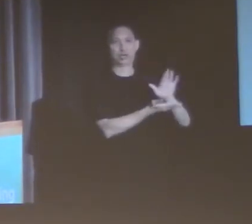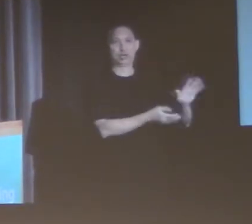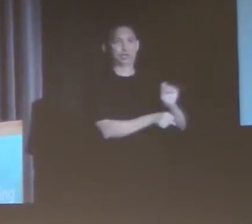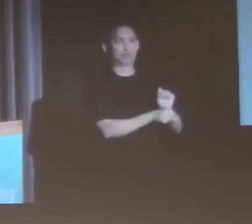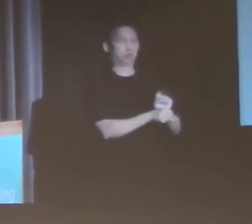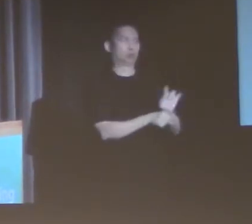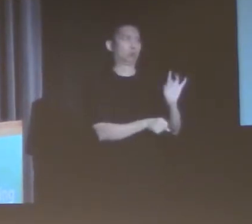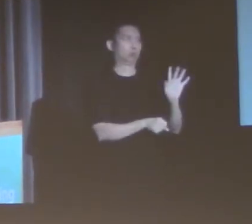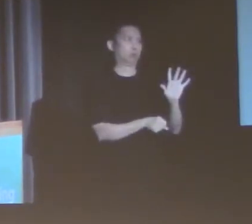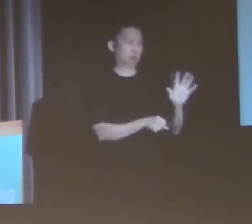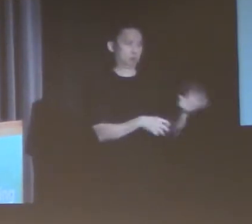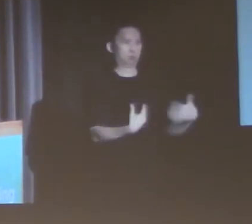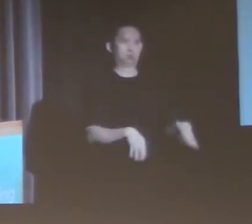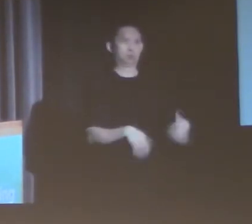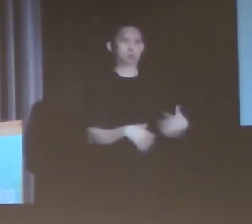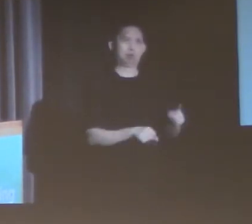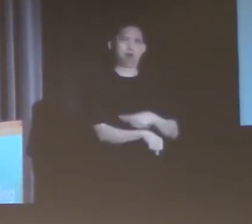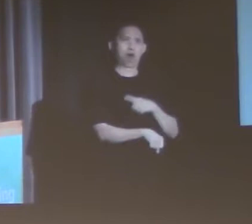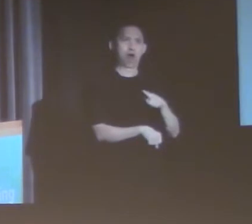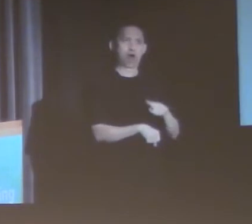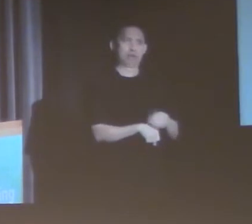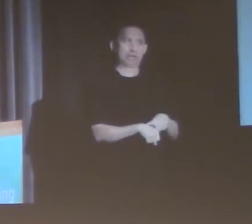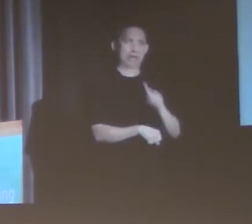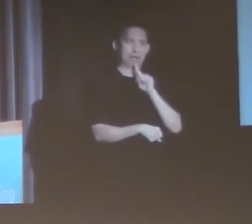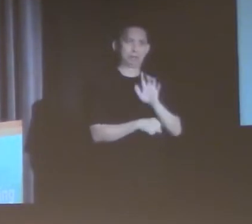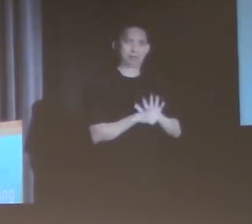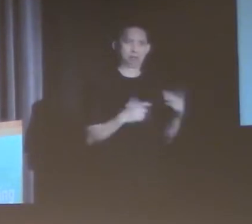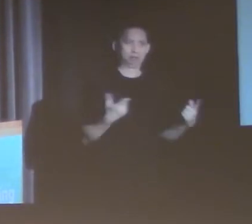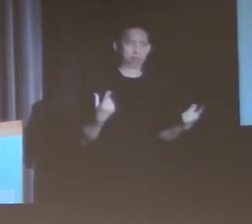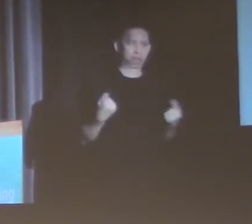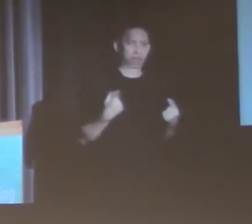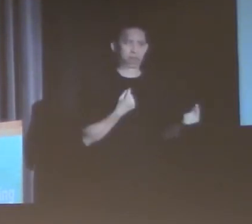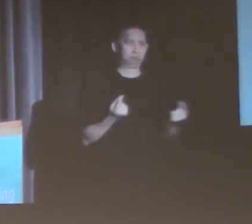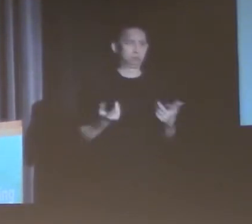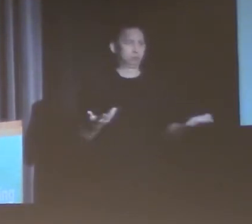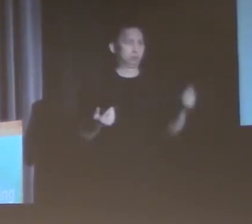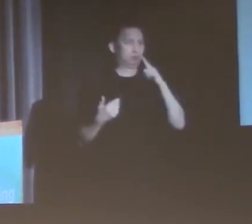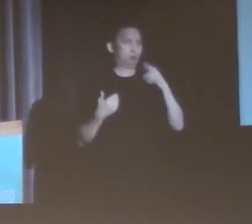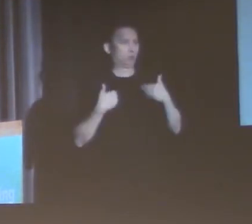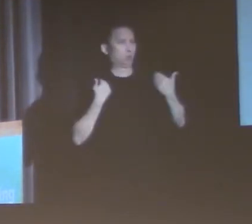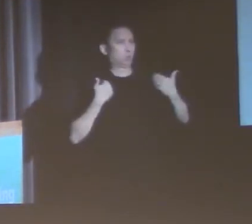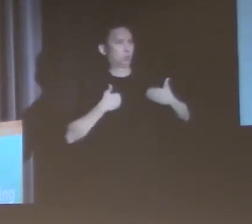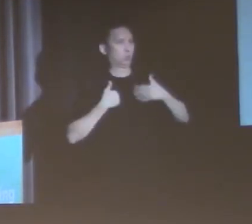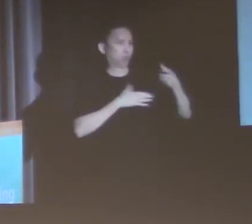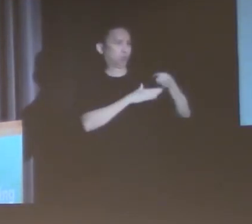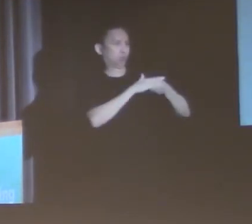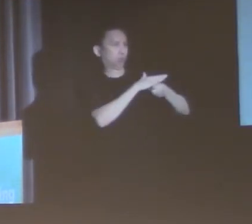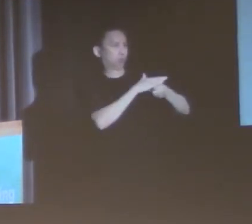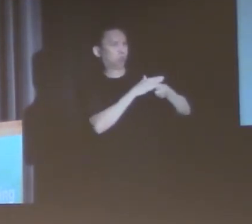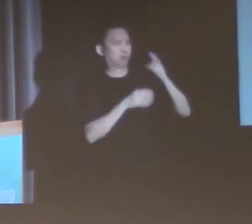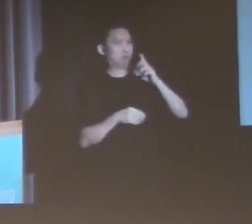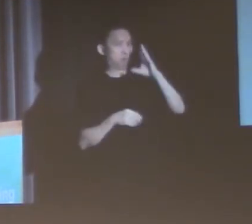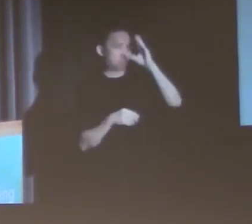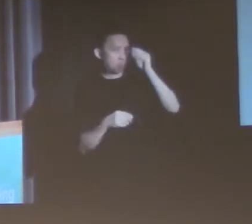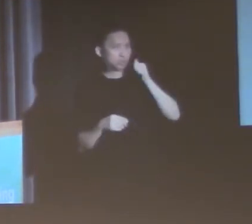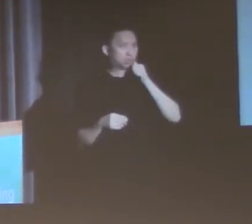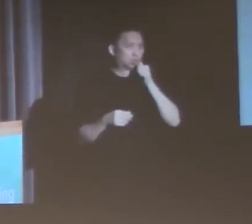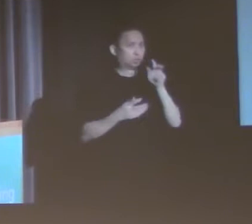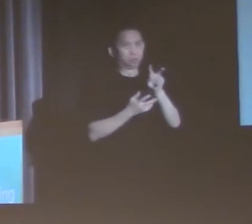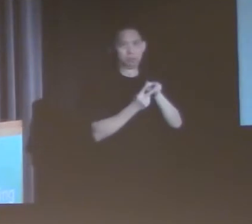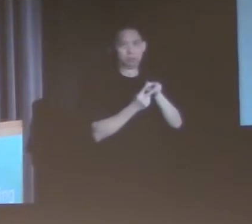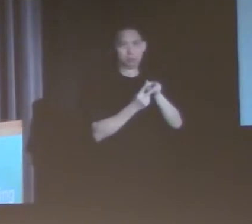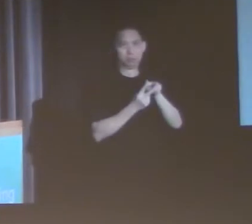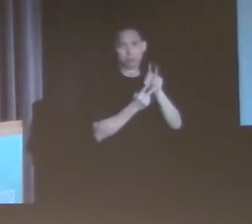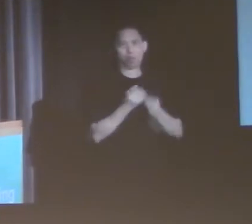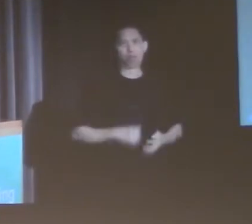time commitment to that question of youth detention centers for boys and girls. But